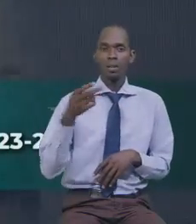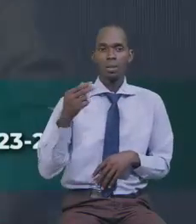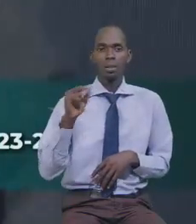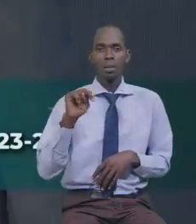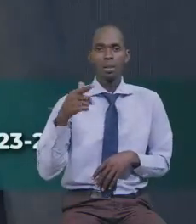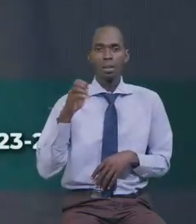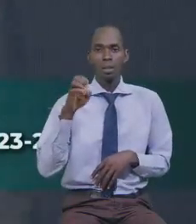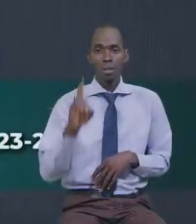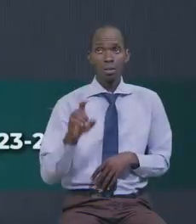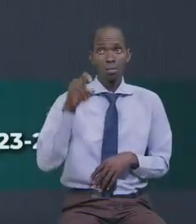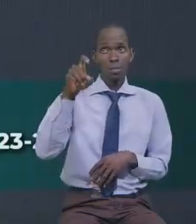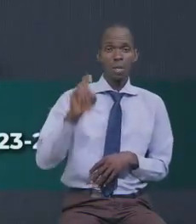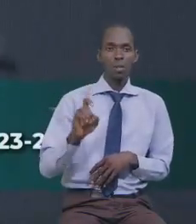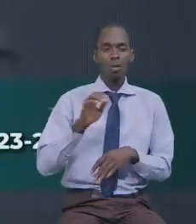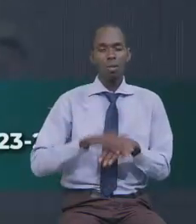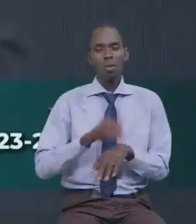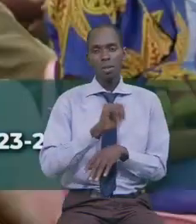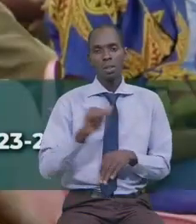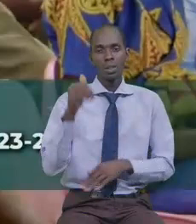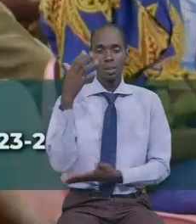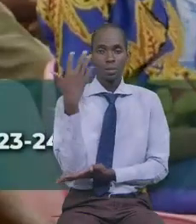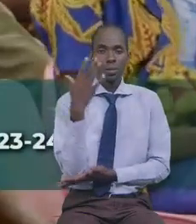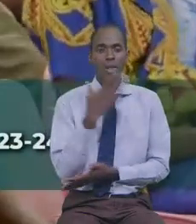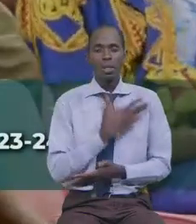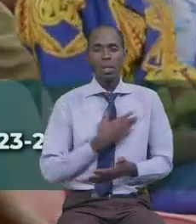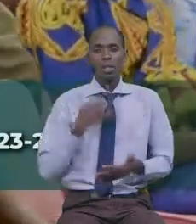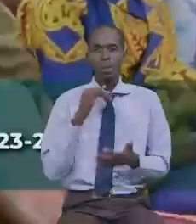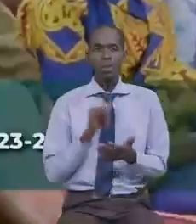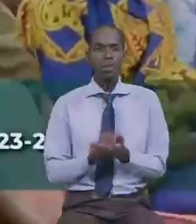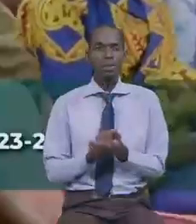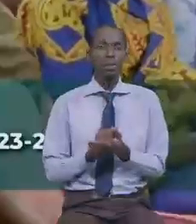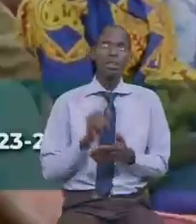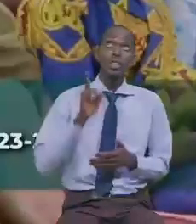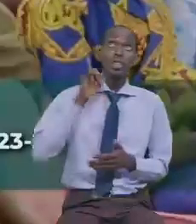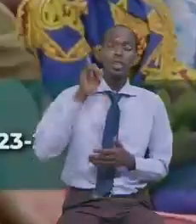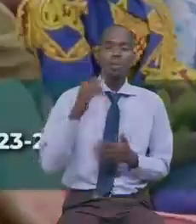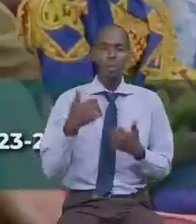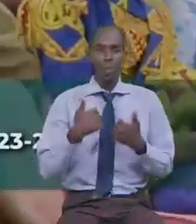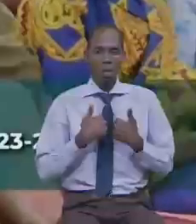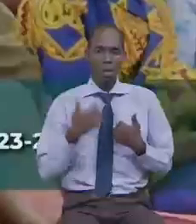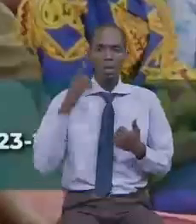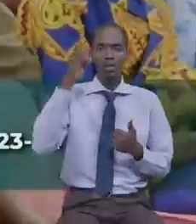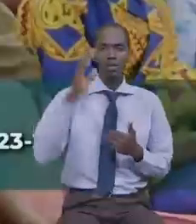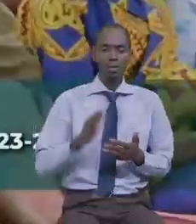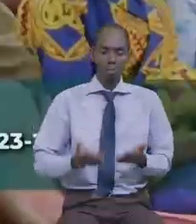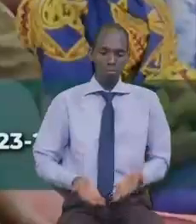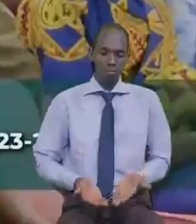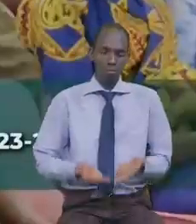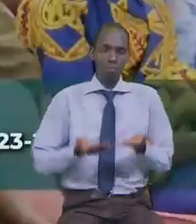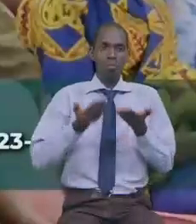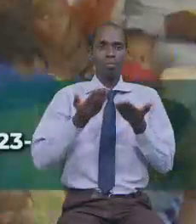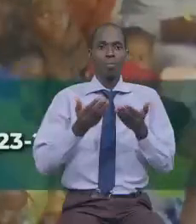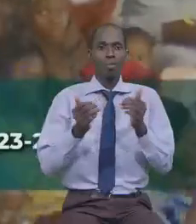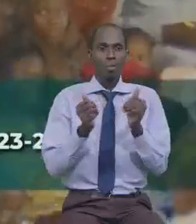verse 31, and it says, him as God exalted with